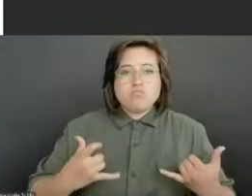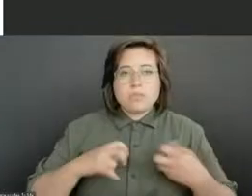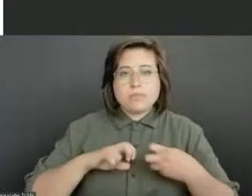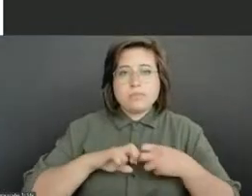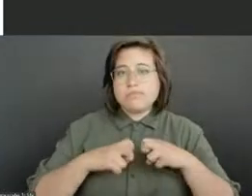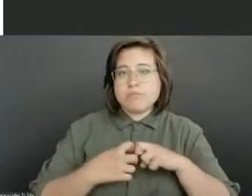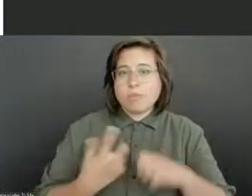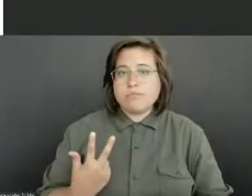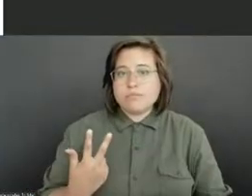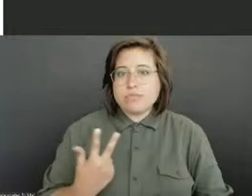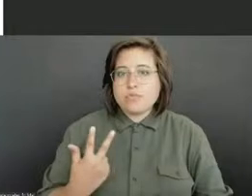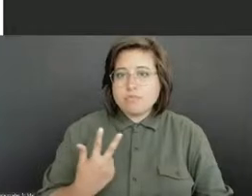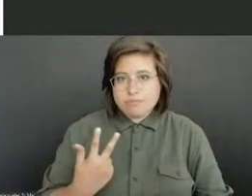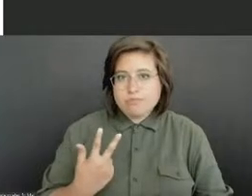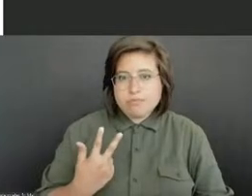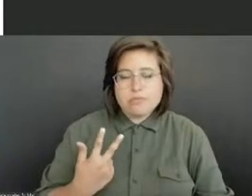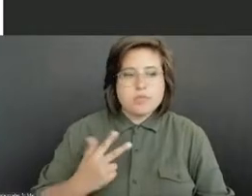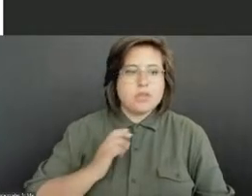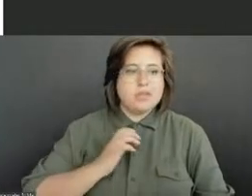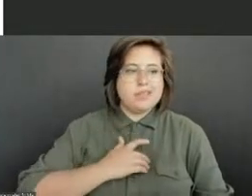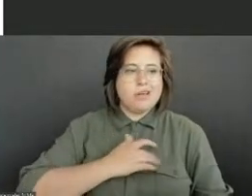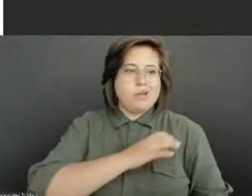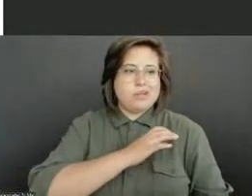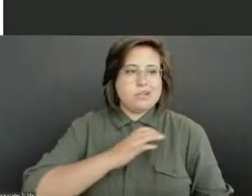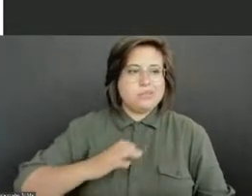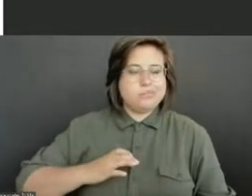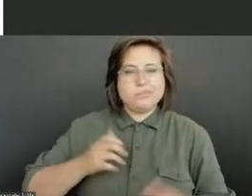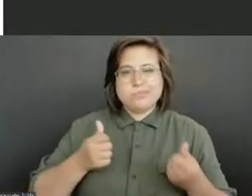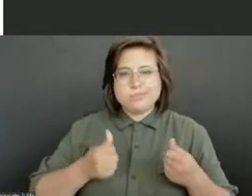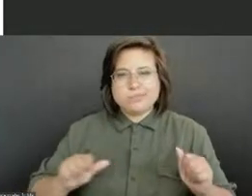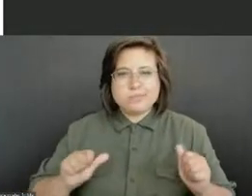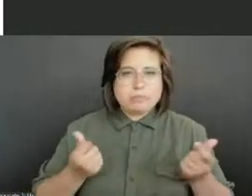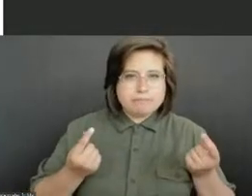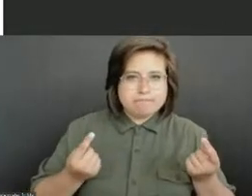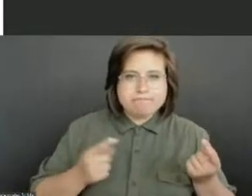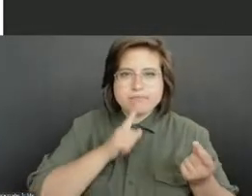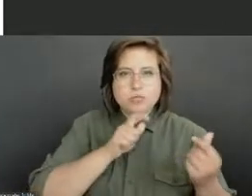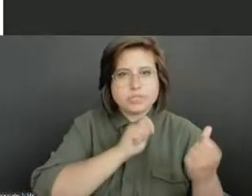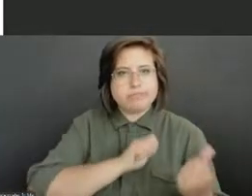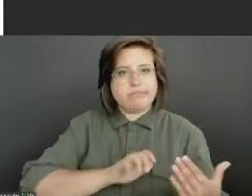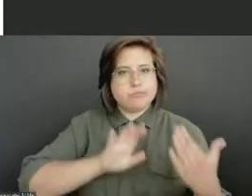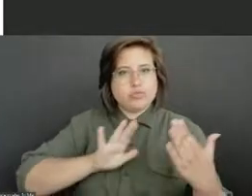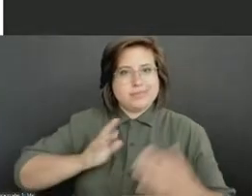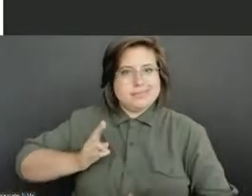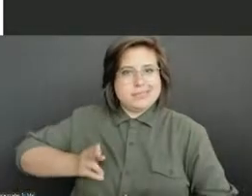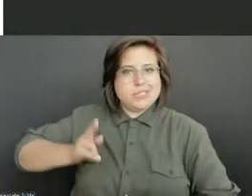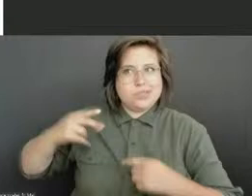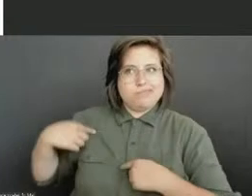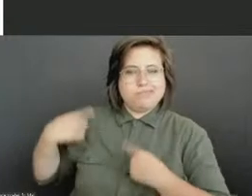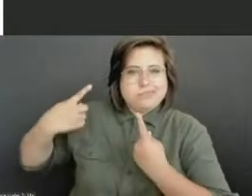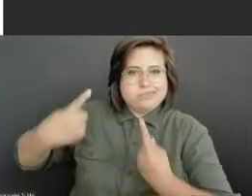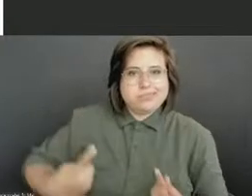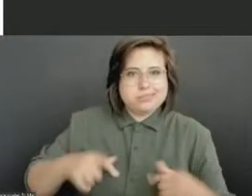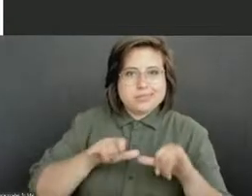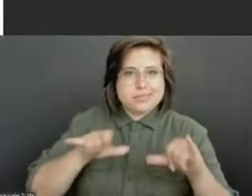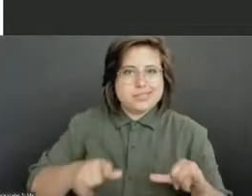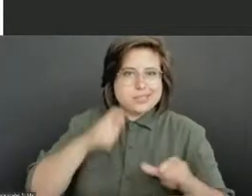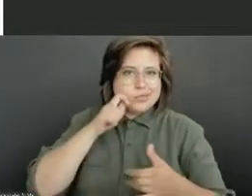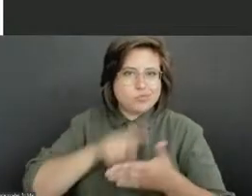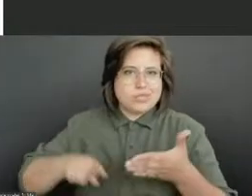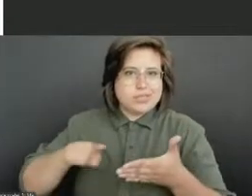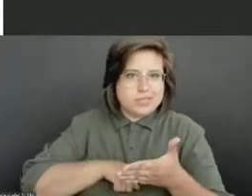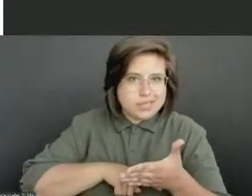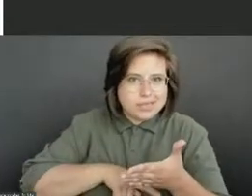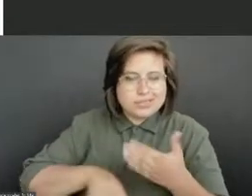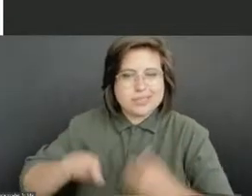is our committee's attempt to really address the legacy of systemic racism and